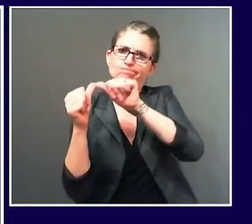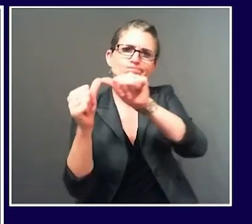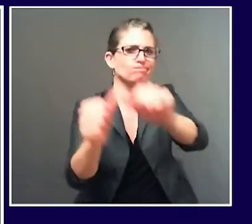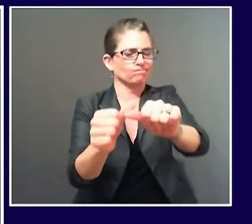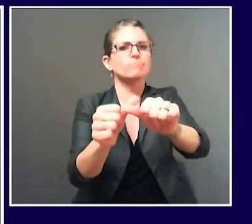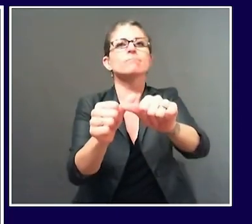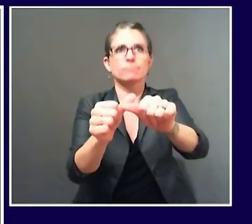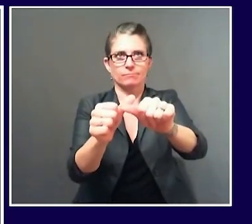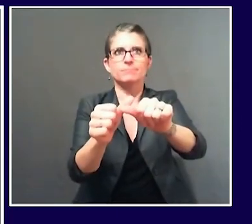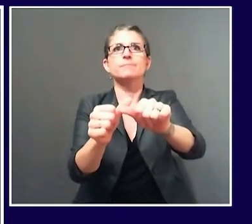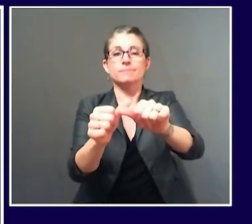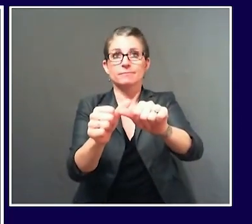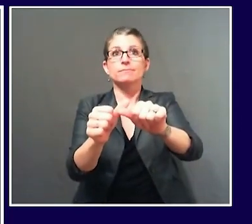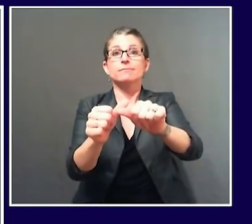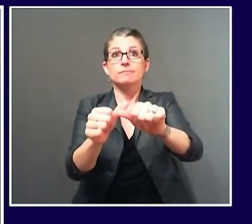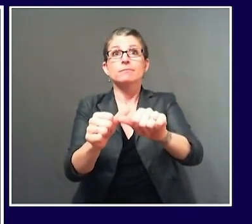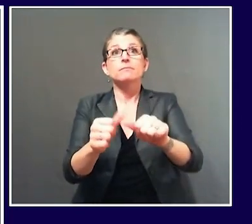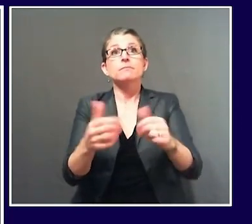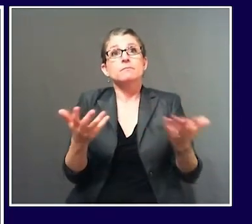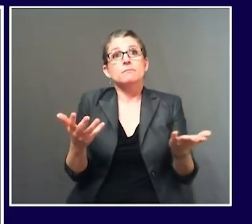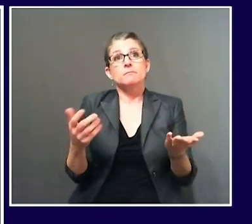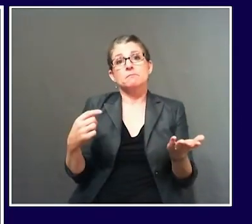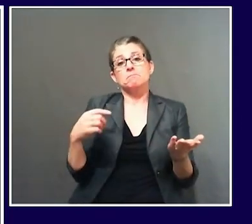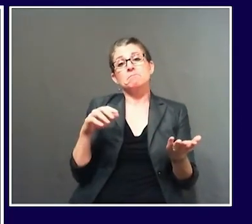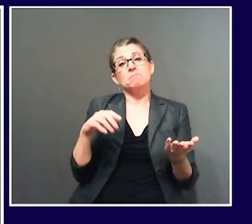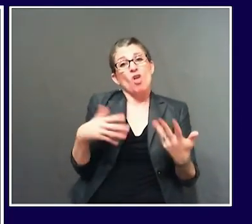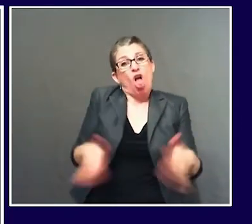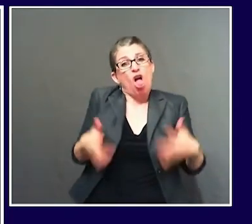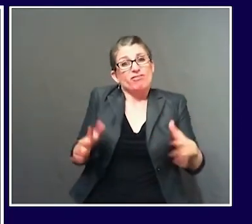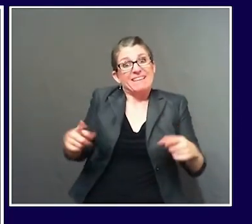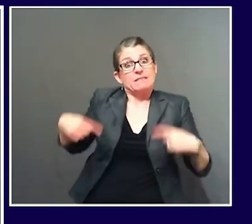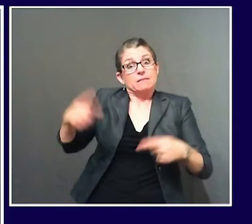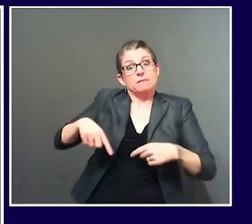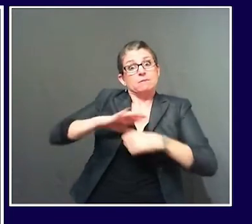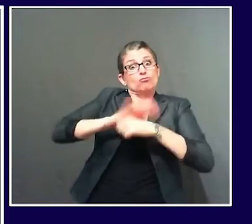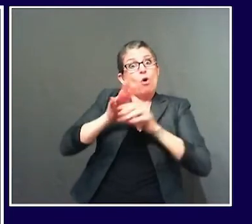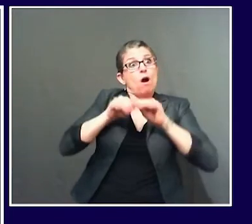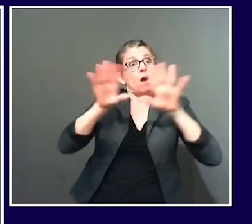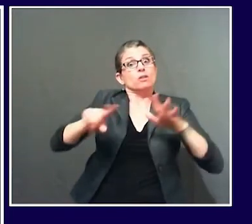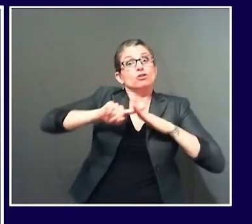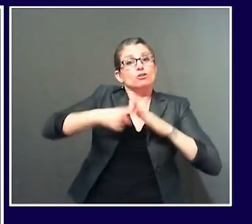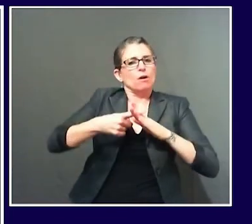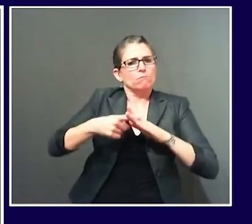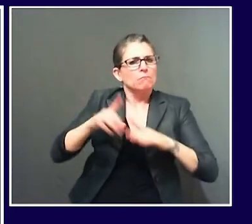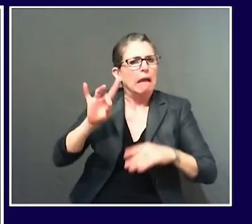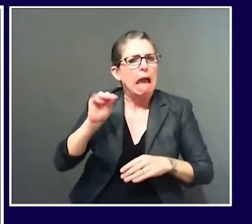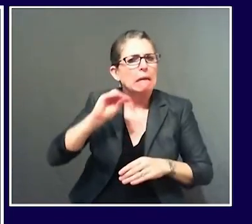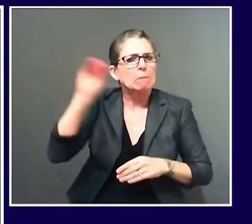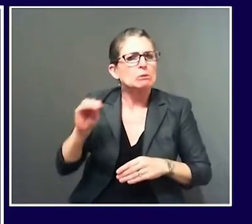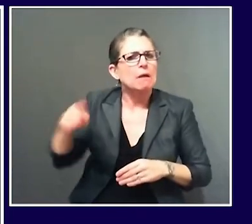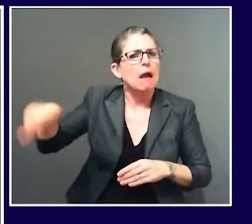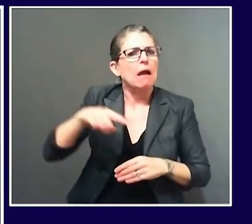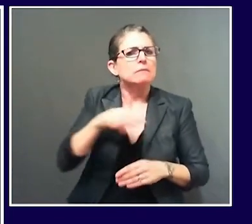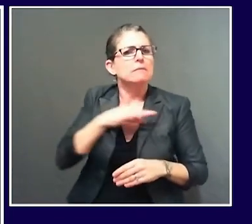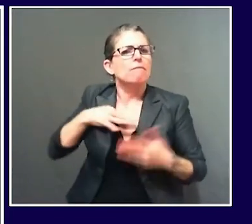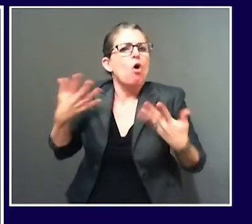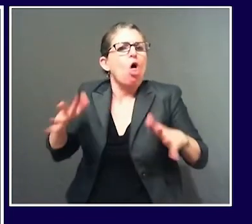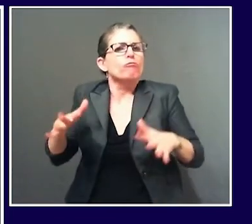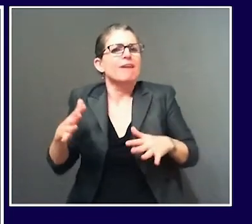virtual mode at about 80%. But with the events of the past 48 hours, we've gone from 80% operational